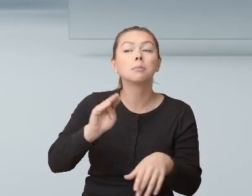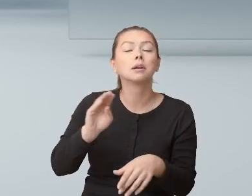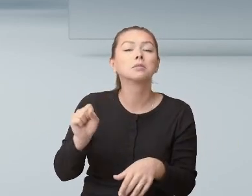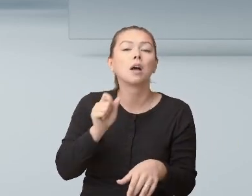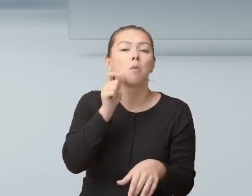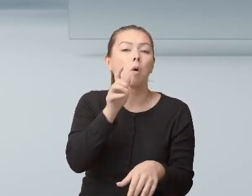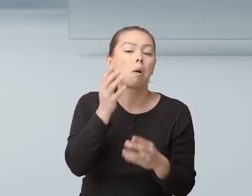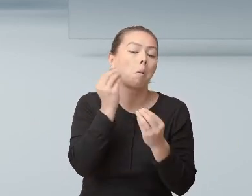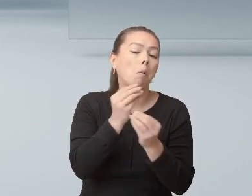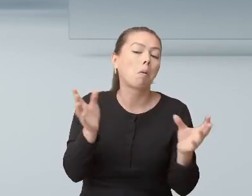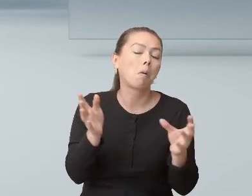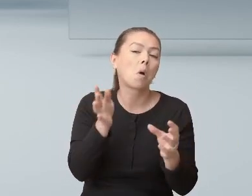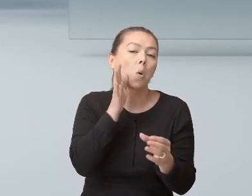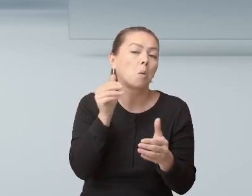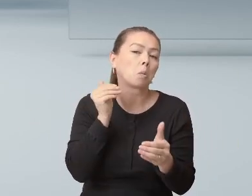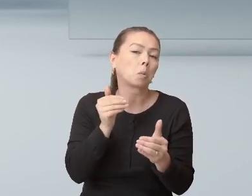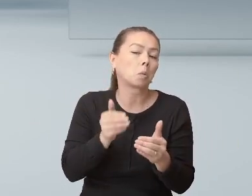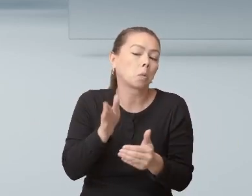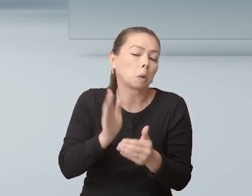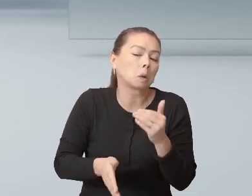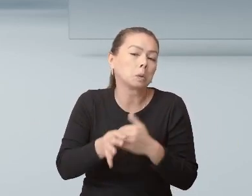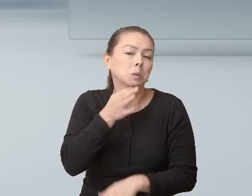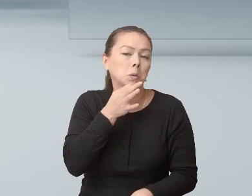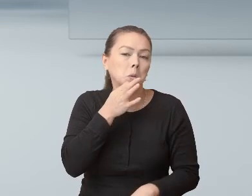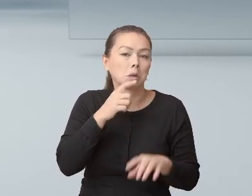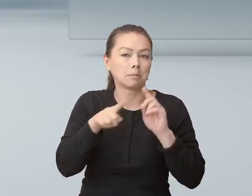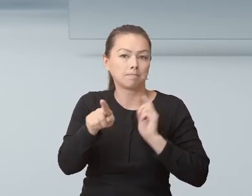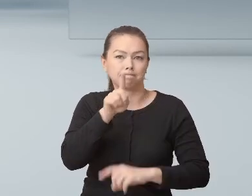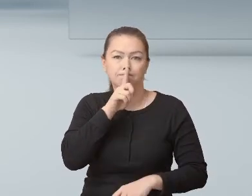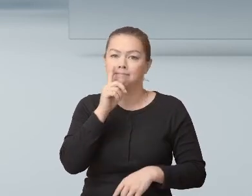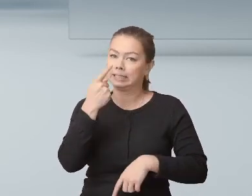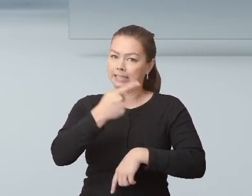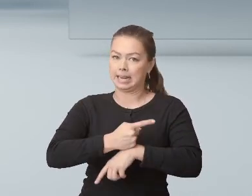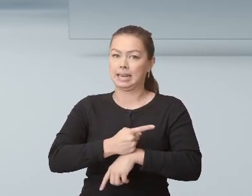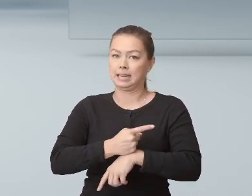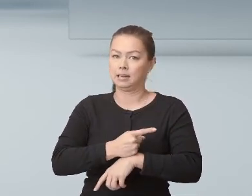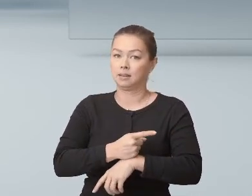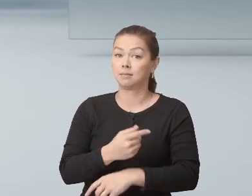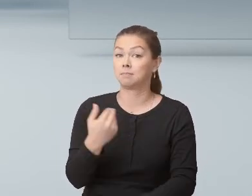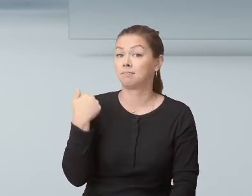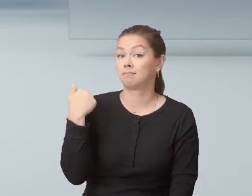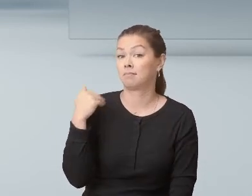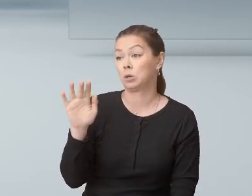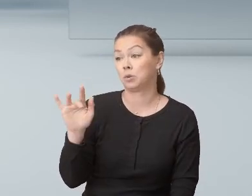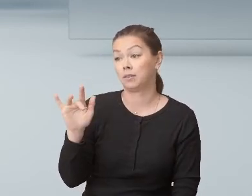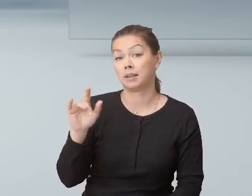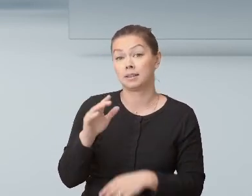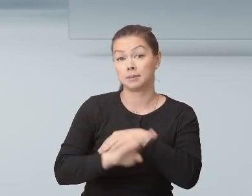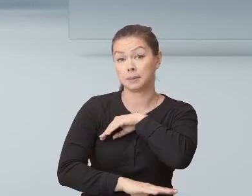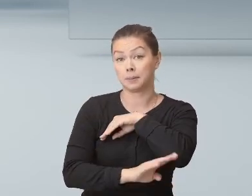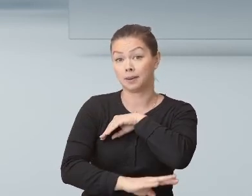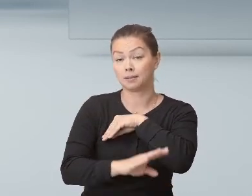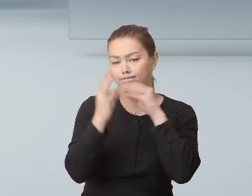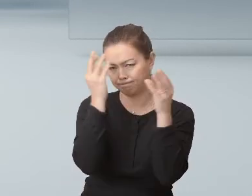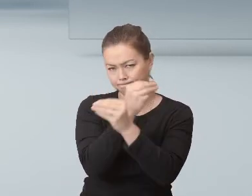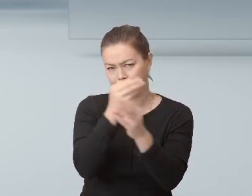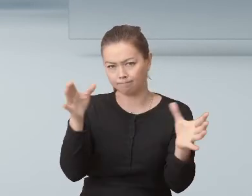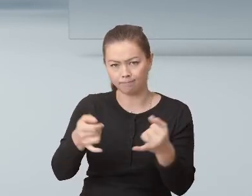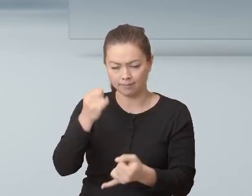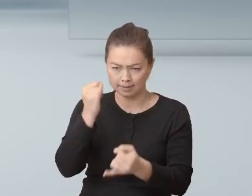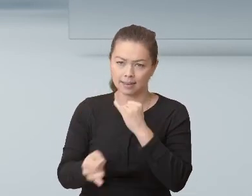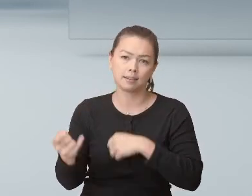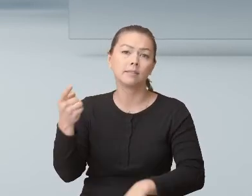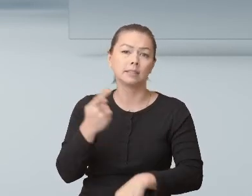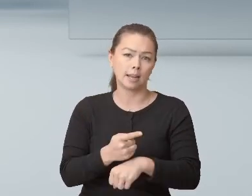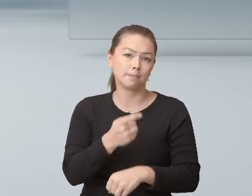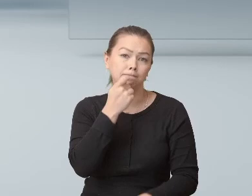given us a date. On the 25th of September, they said, that's it. We are giving an end of date. So let's talk about what this is. First of all, if you're